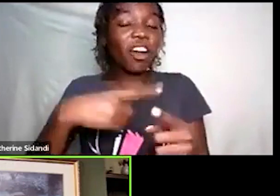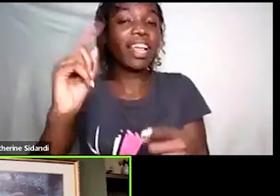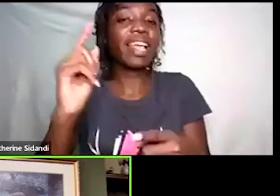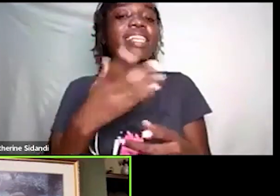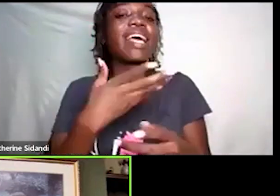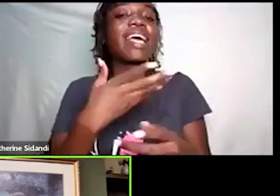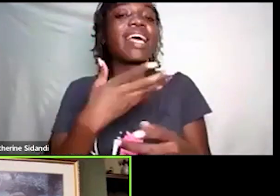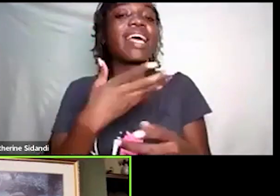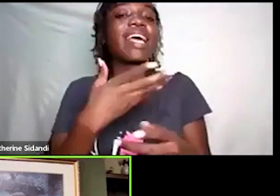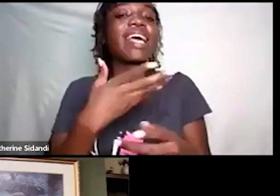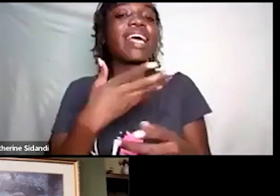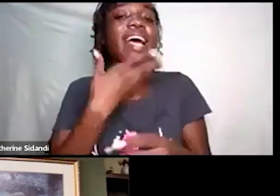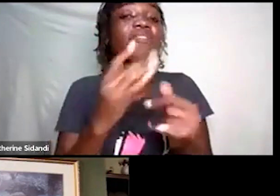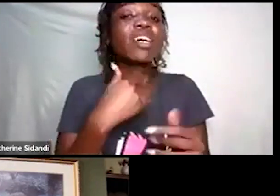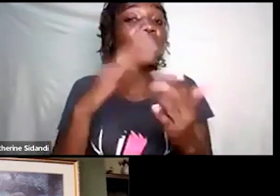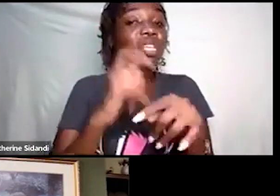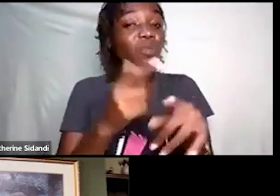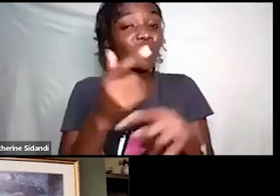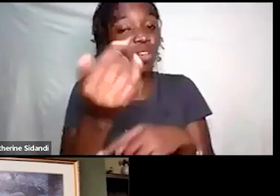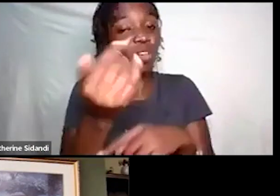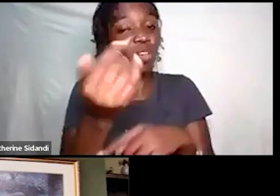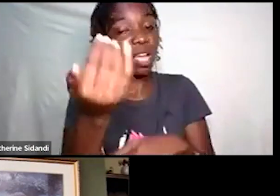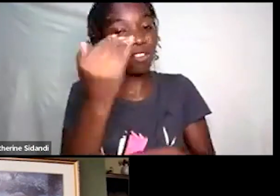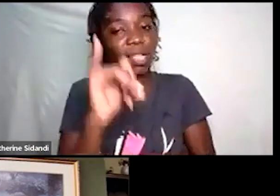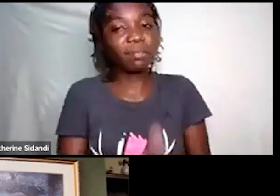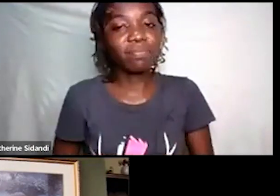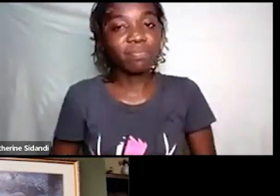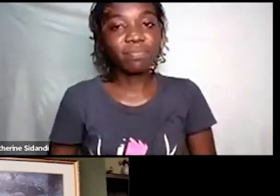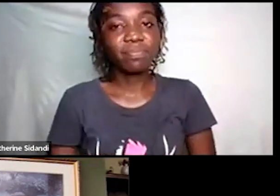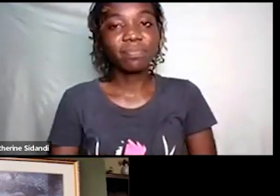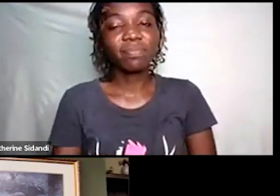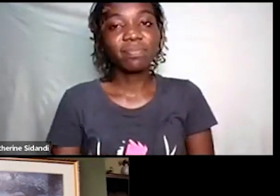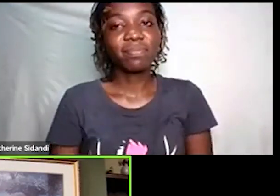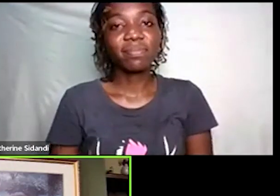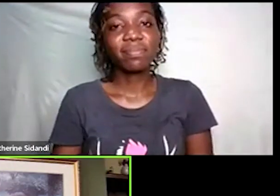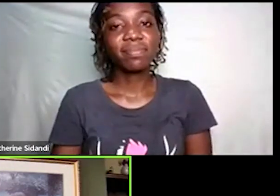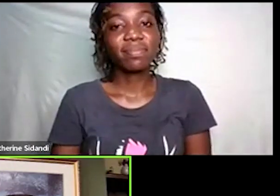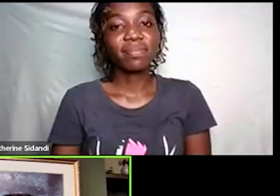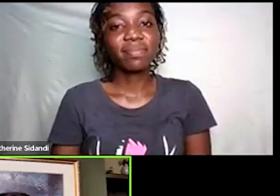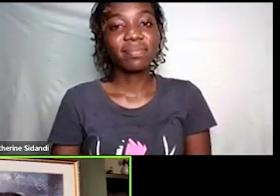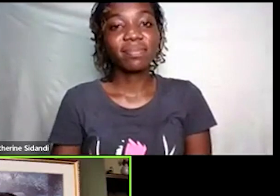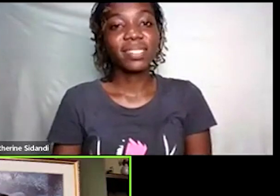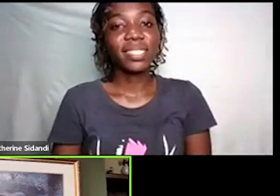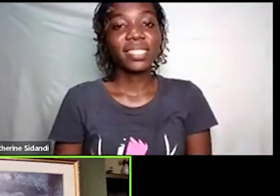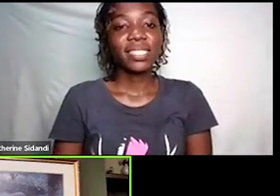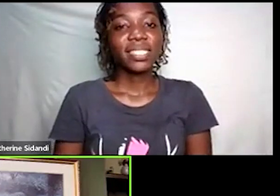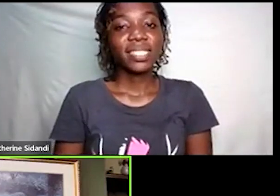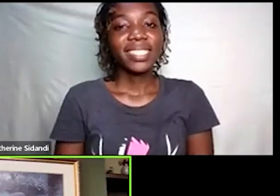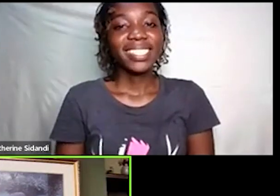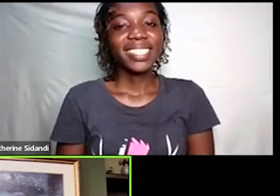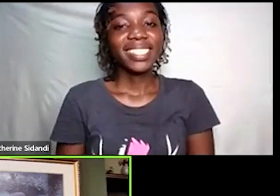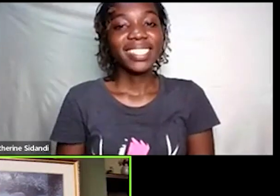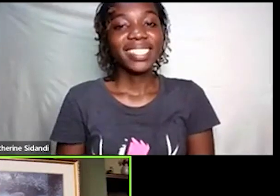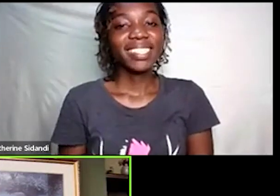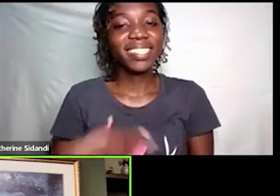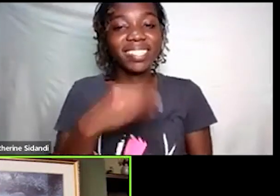it. Okay. Yeah. I gave unsolicited advice there. I'm sorry.